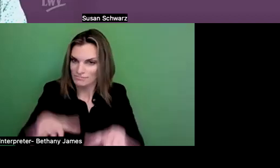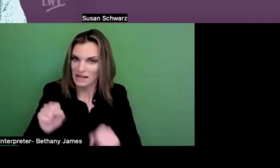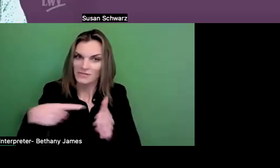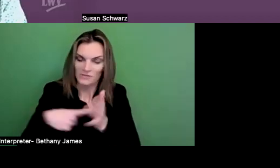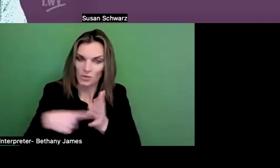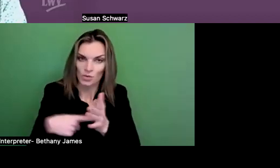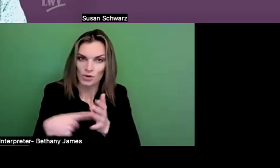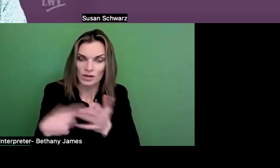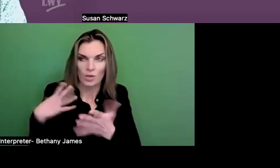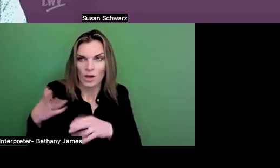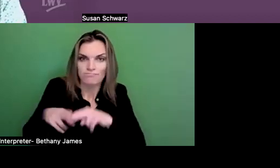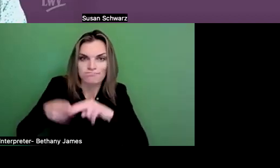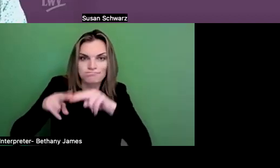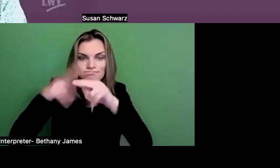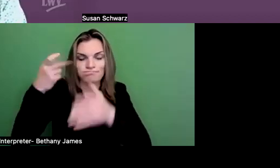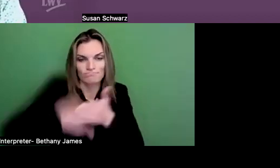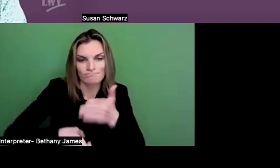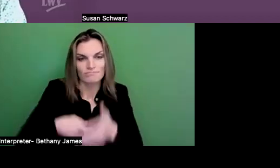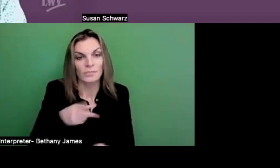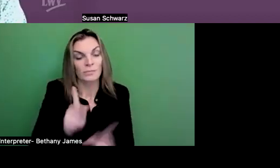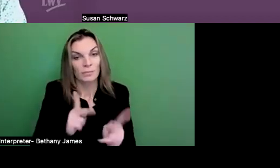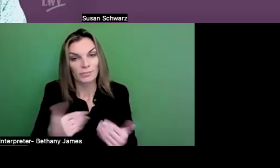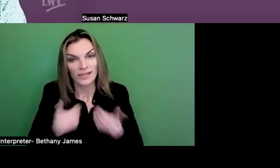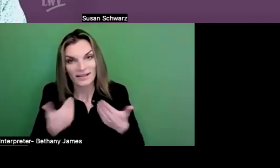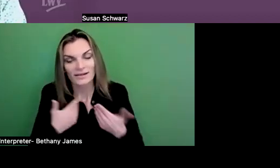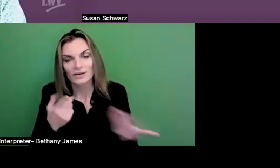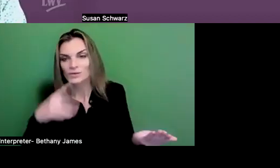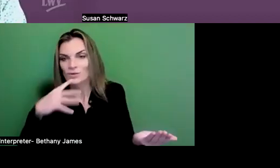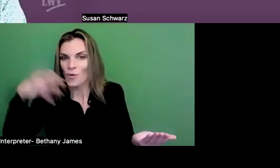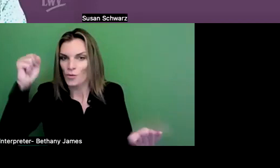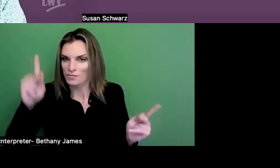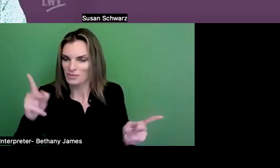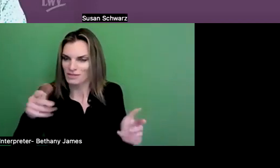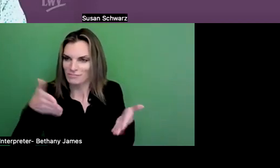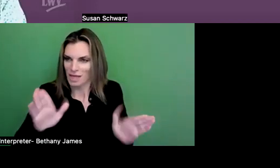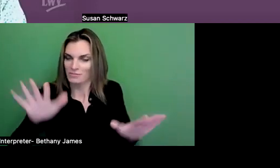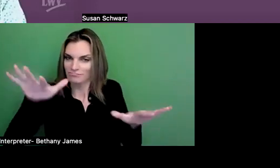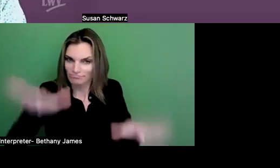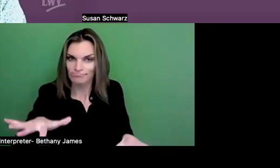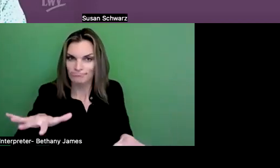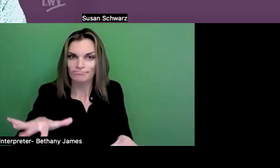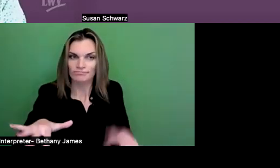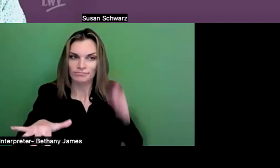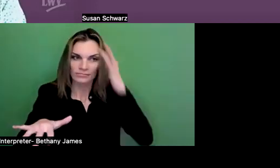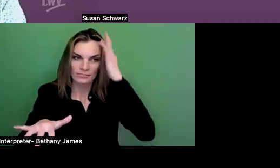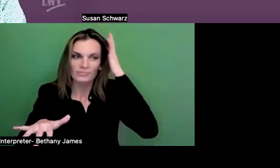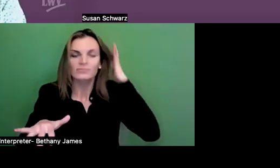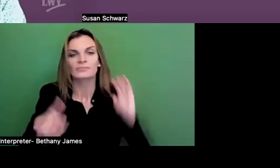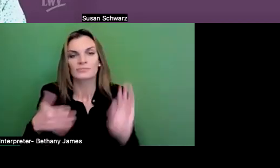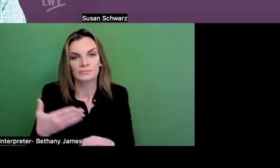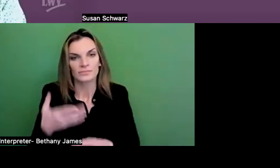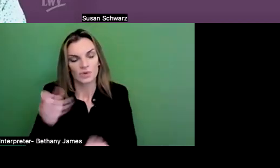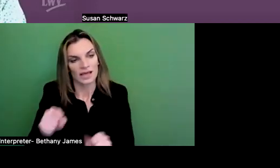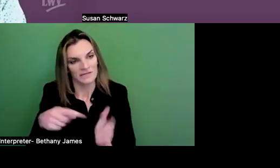to keep young people and older people in the town and able to afford to live